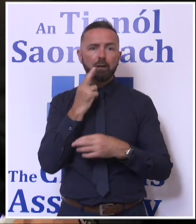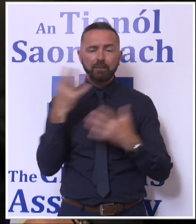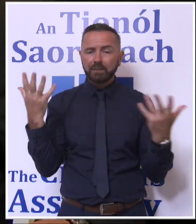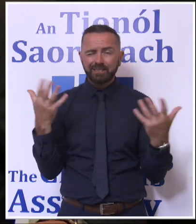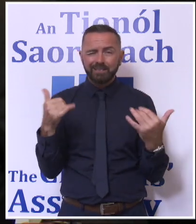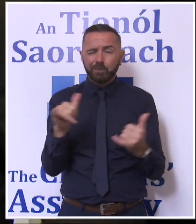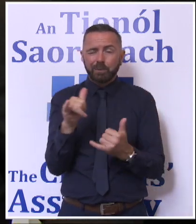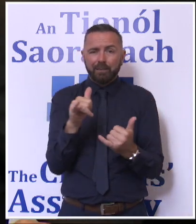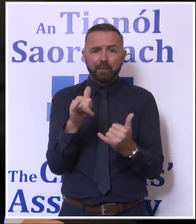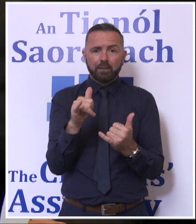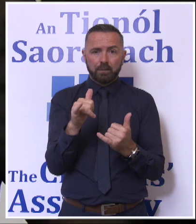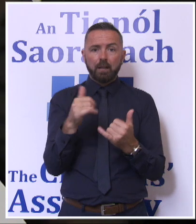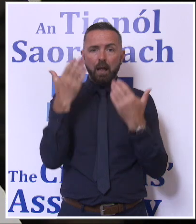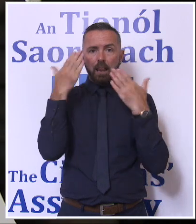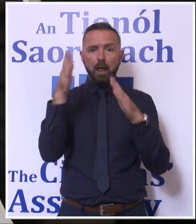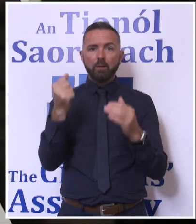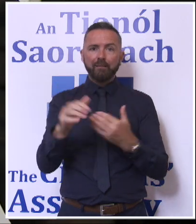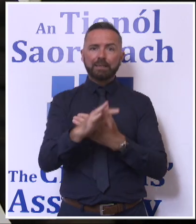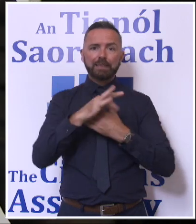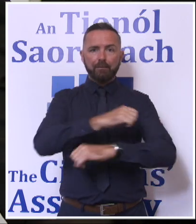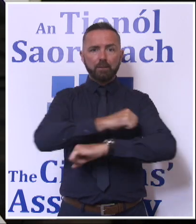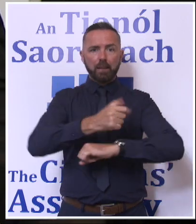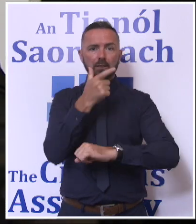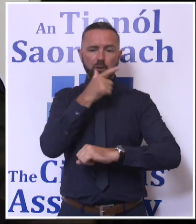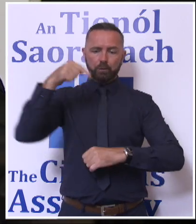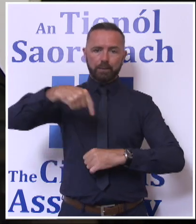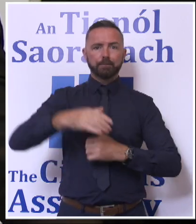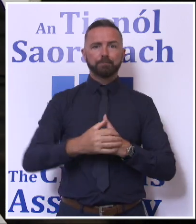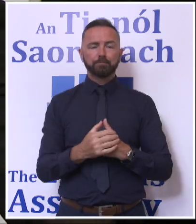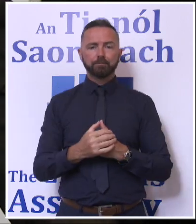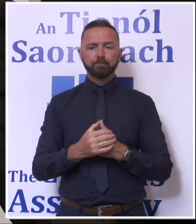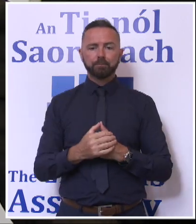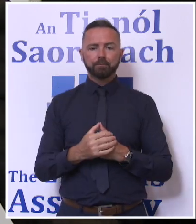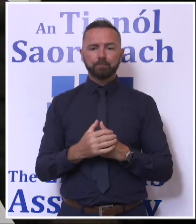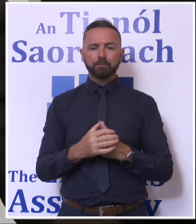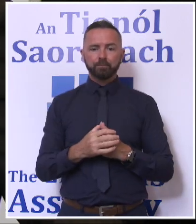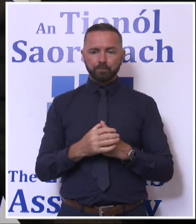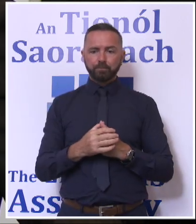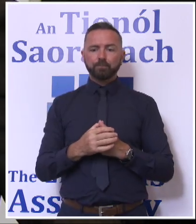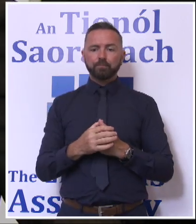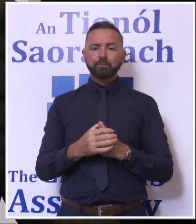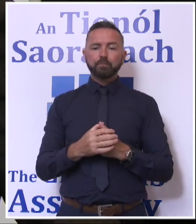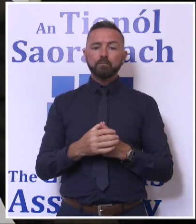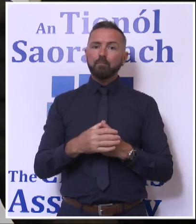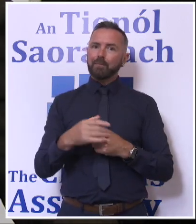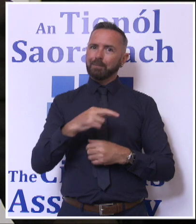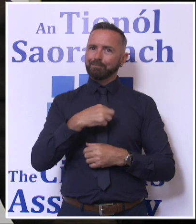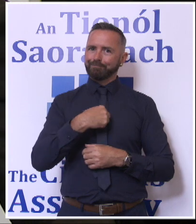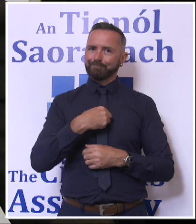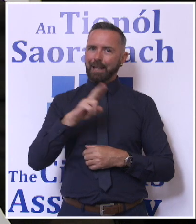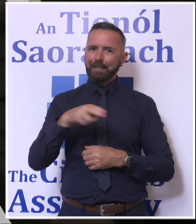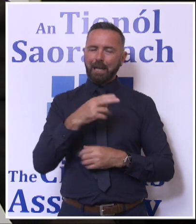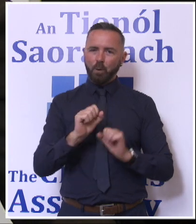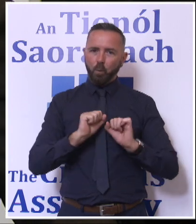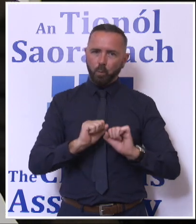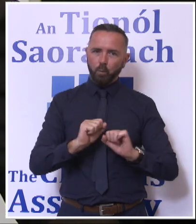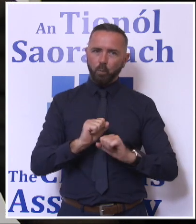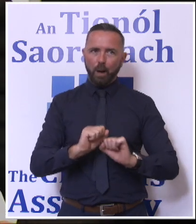process, again, we should be in a position to build a consensus around those proposals, around those recommendations that we